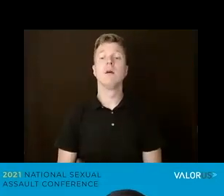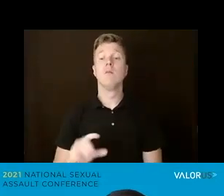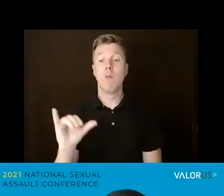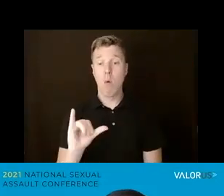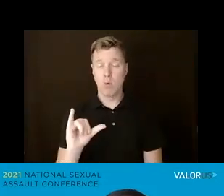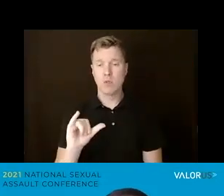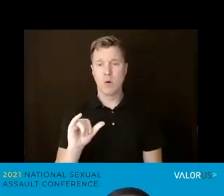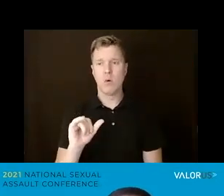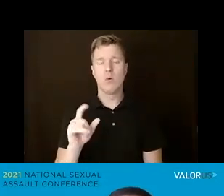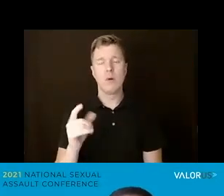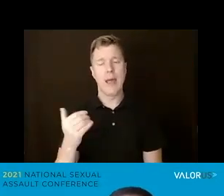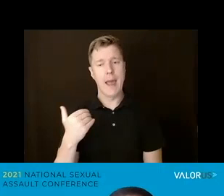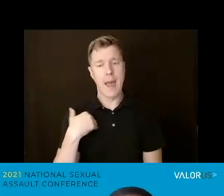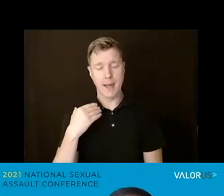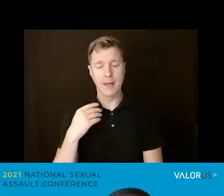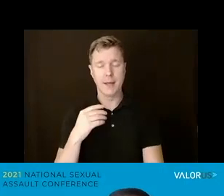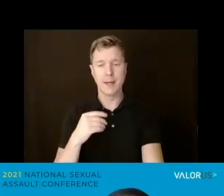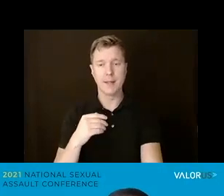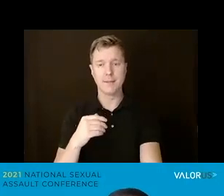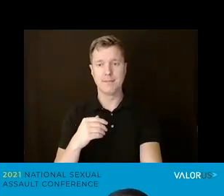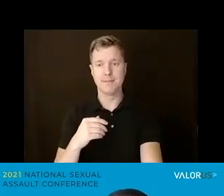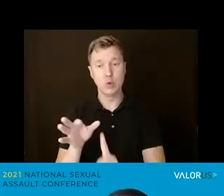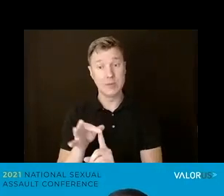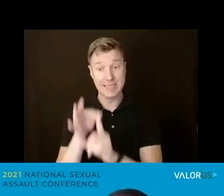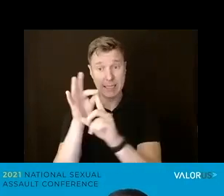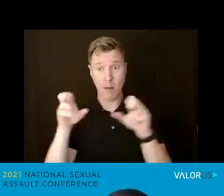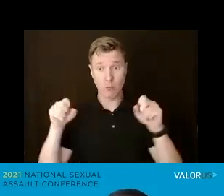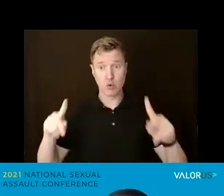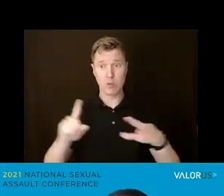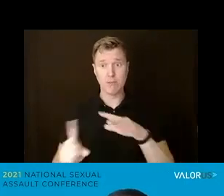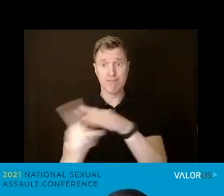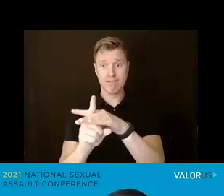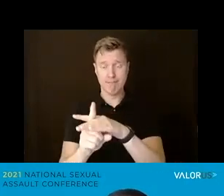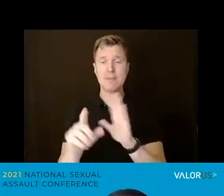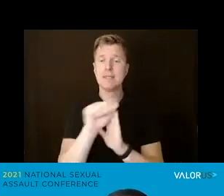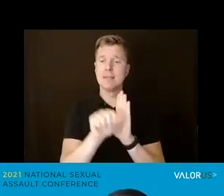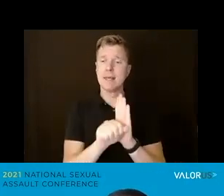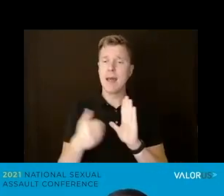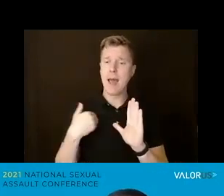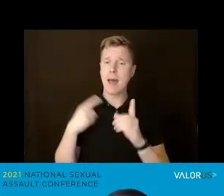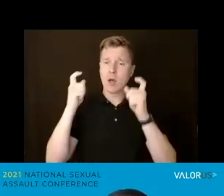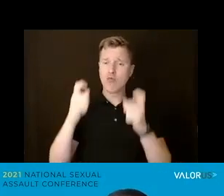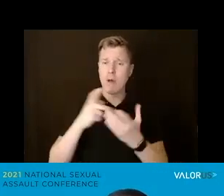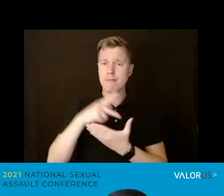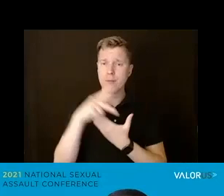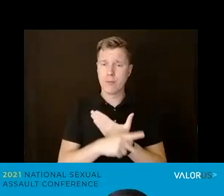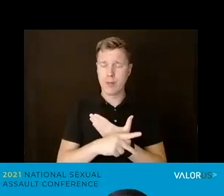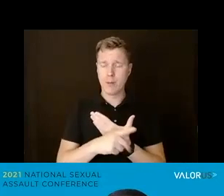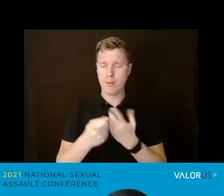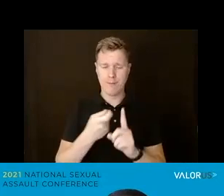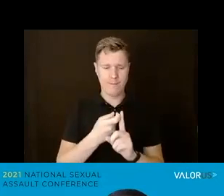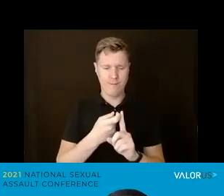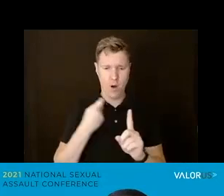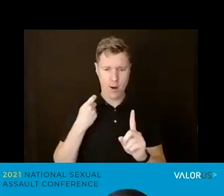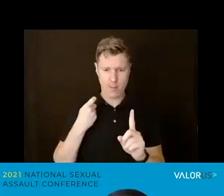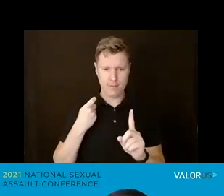really unusual opportunity at the time, which the state had a grant program from as a